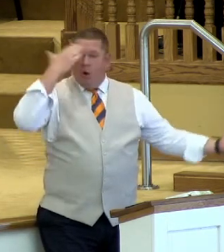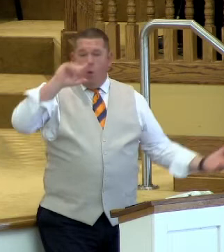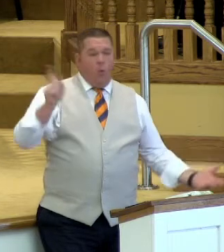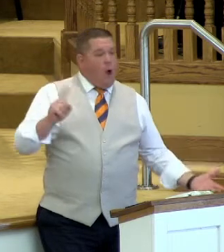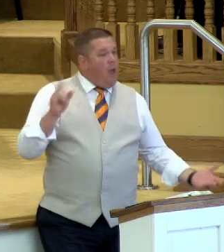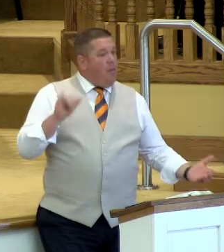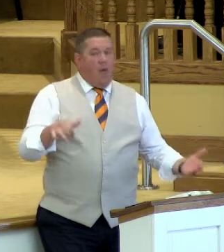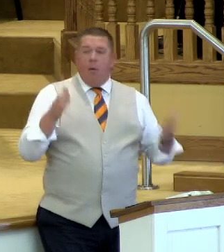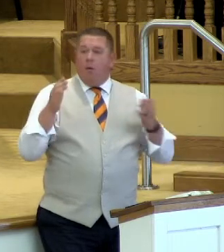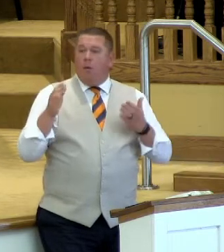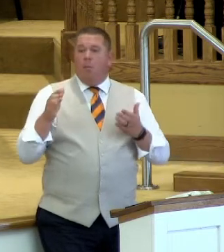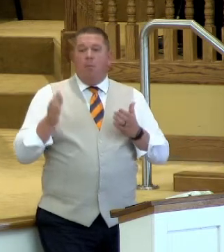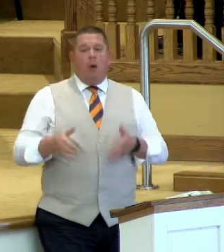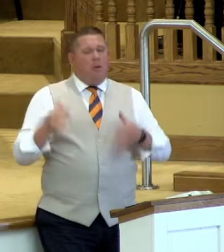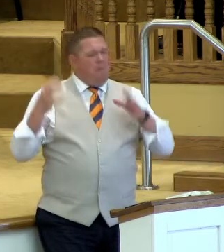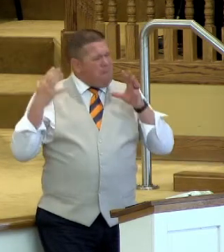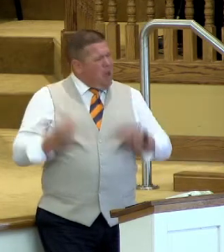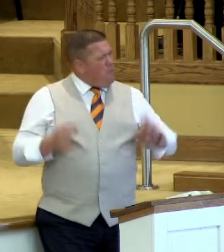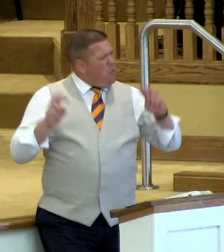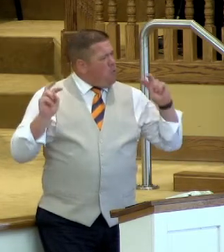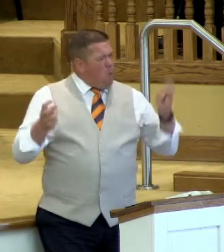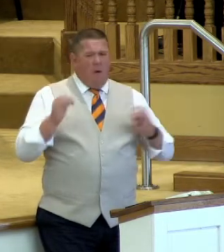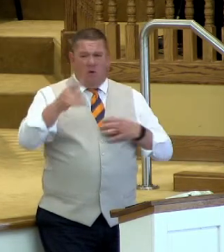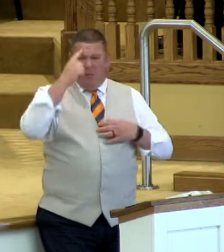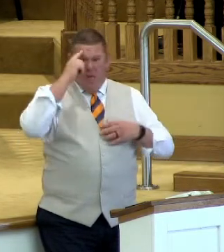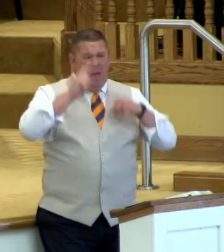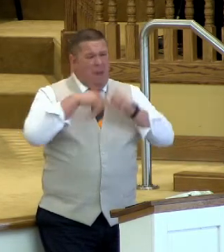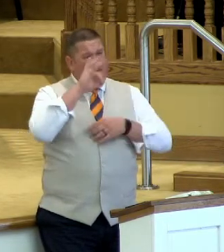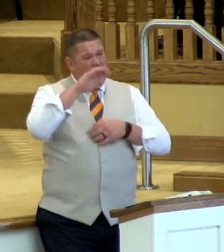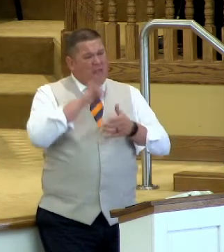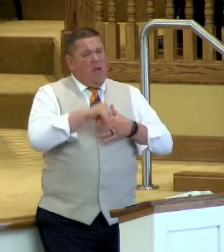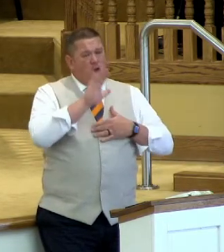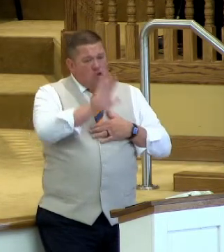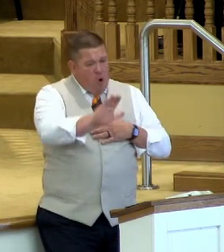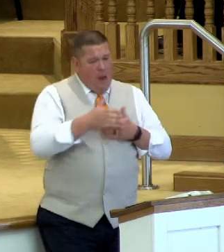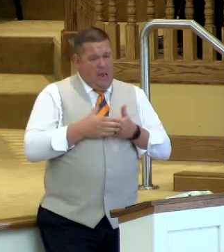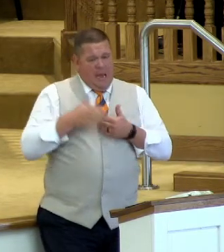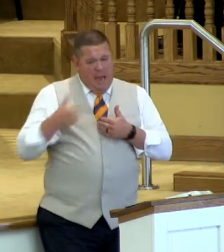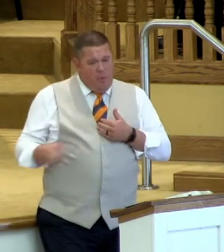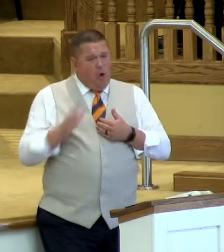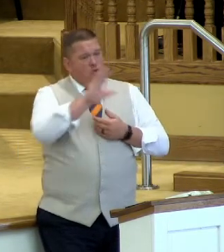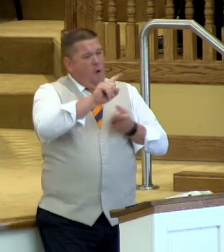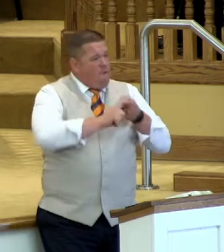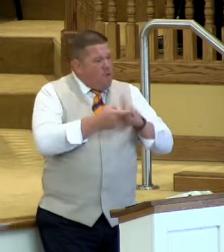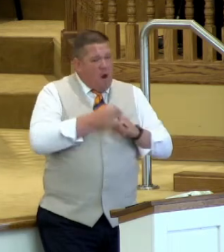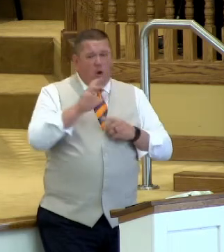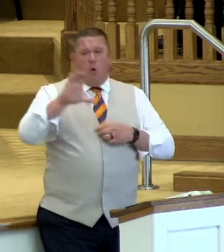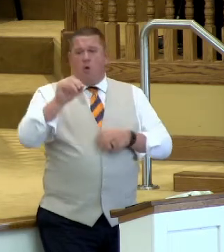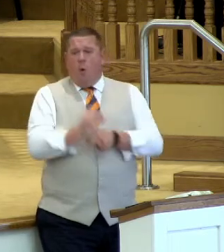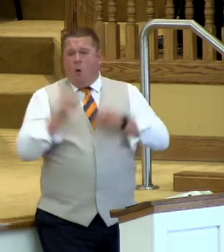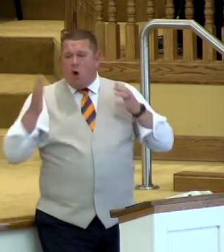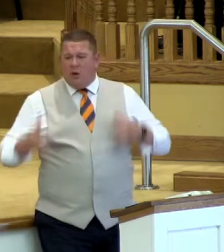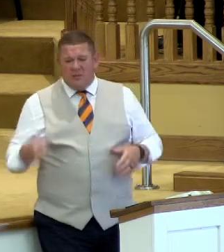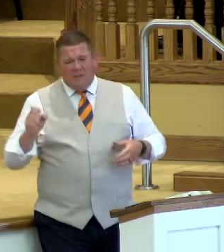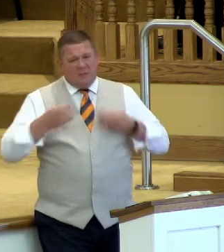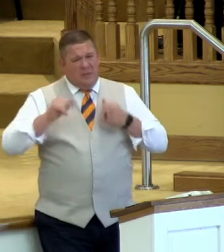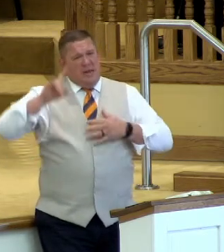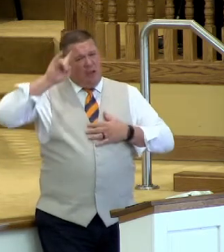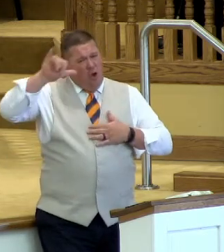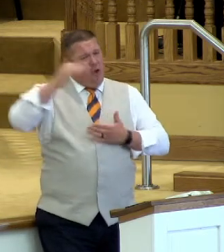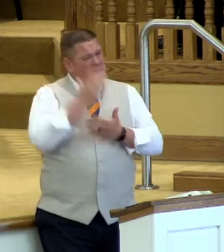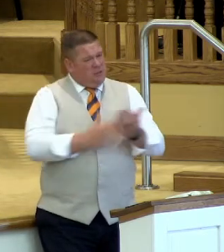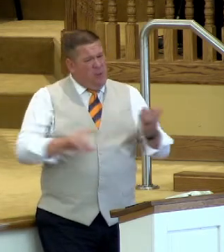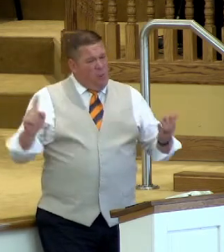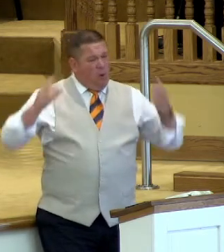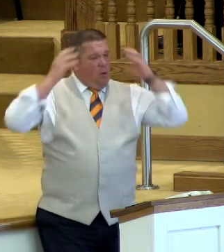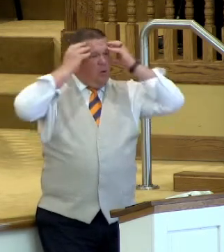where that quote originated, but oh, how powerful it is. If you think about the fact that your neighbor or your friends or your coworkers, they have to spend an